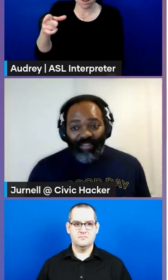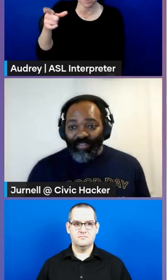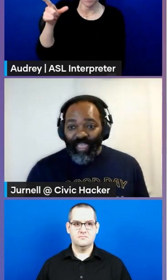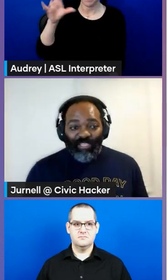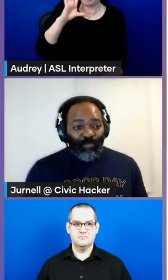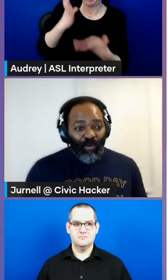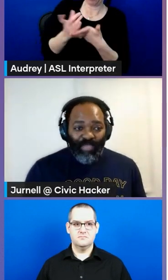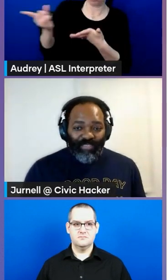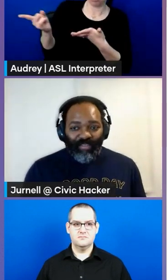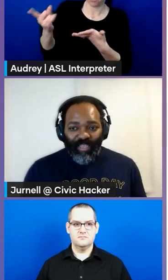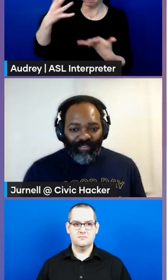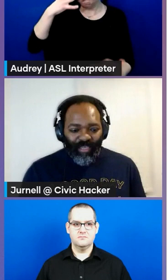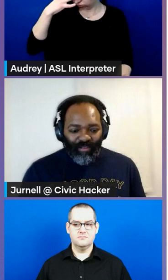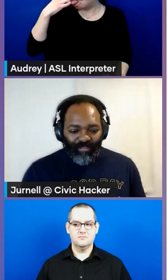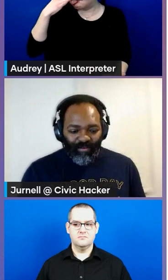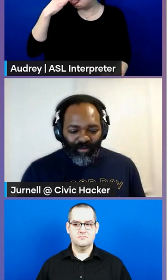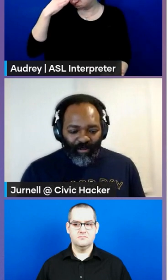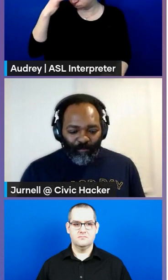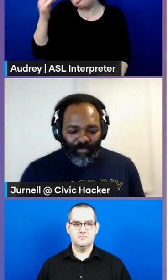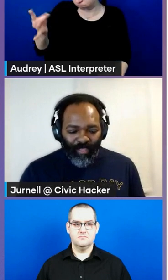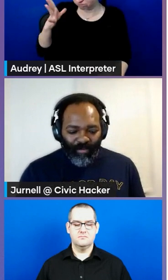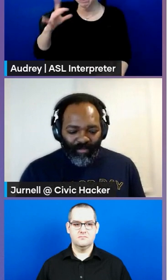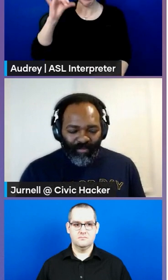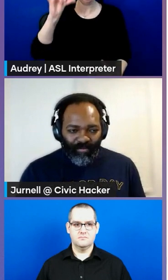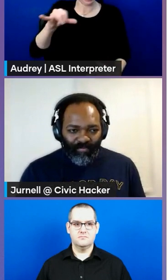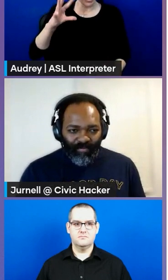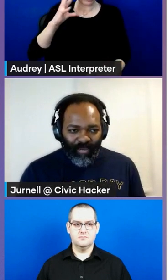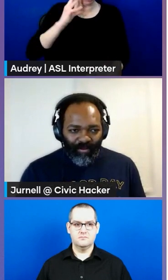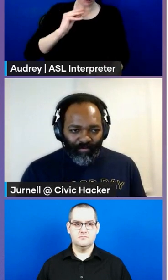And that experience,